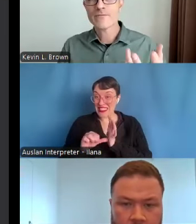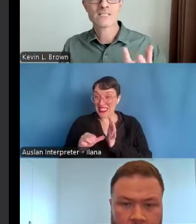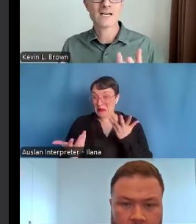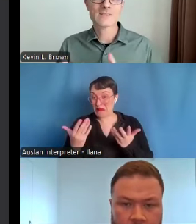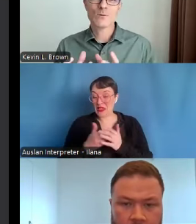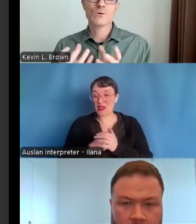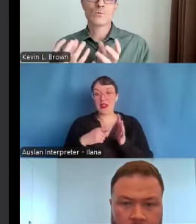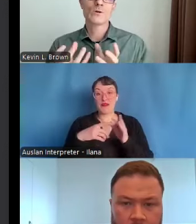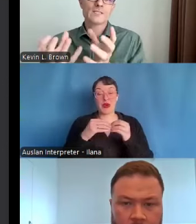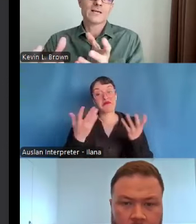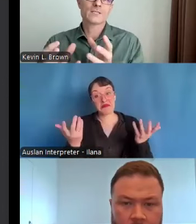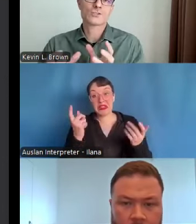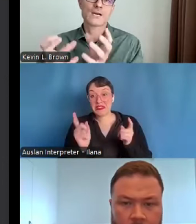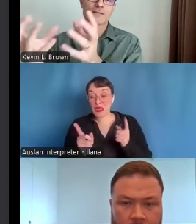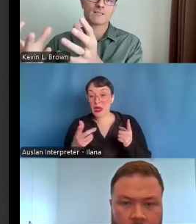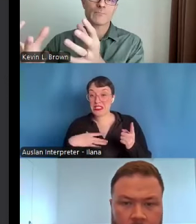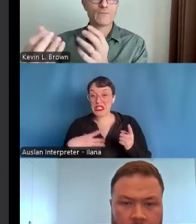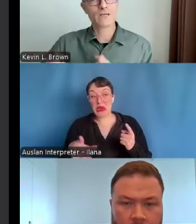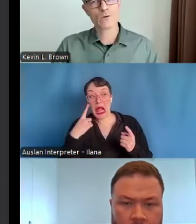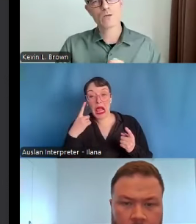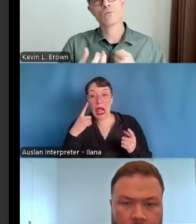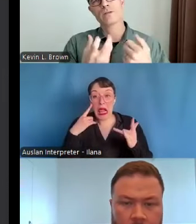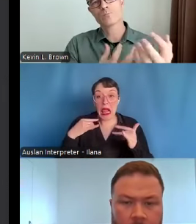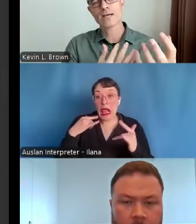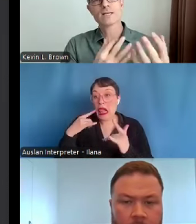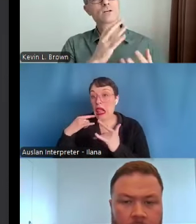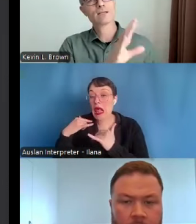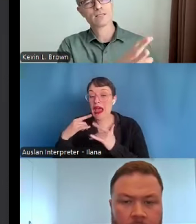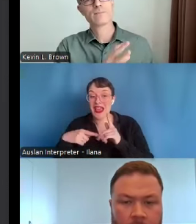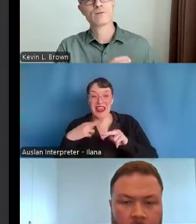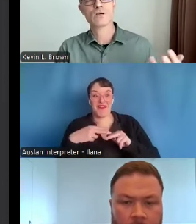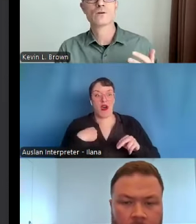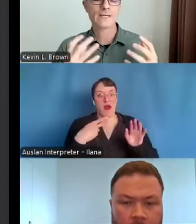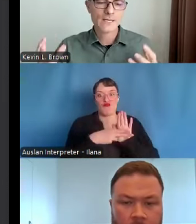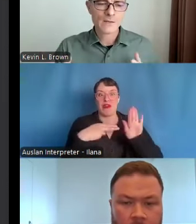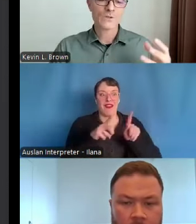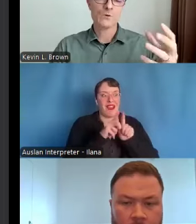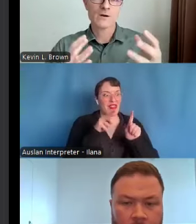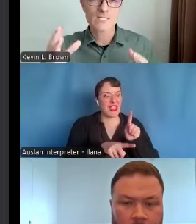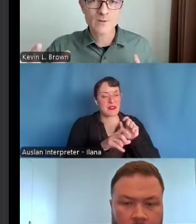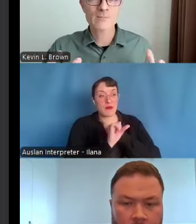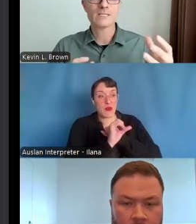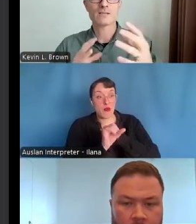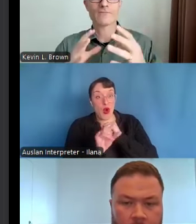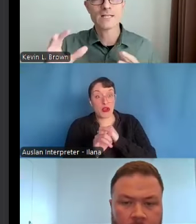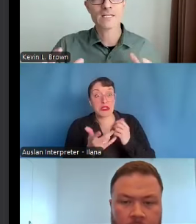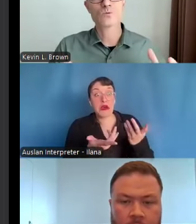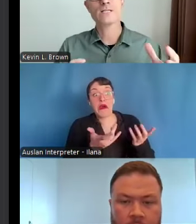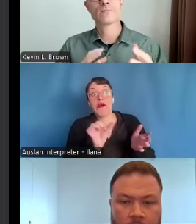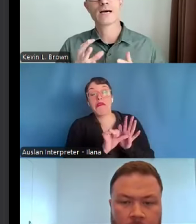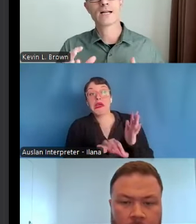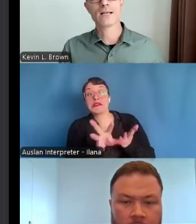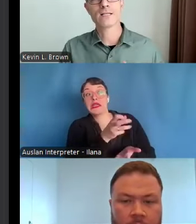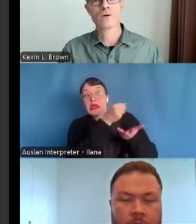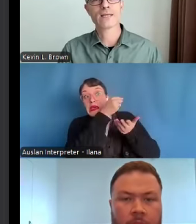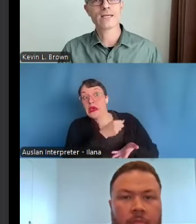You're oftentimes, hey, will this message attract this type of funding? Will this brand attract this type of donor? And you are experimenting to find that sweet